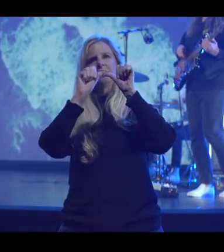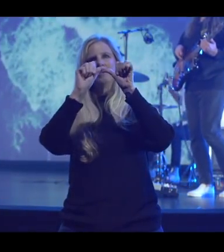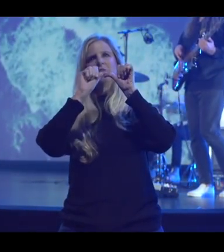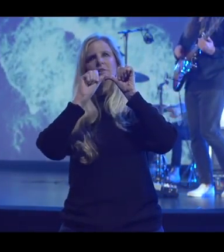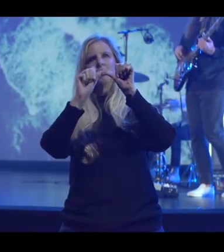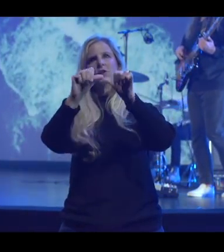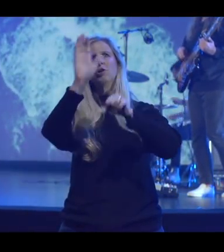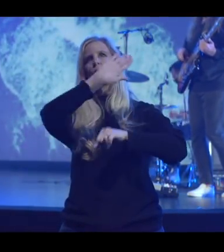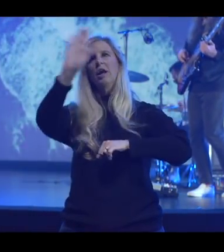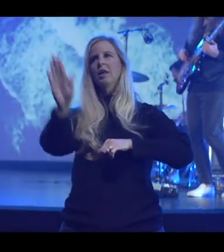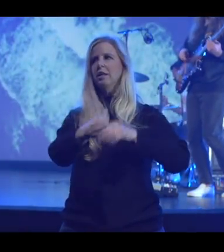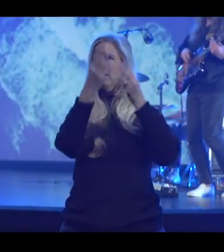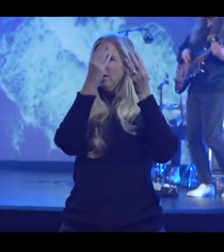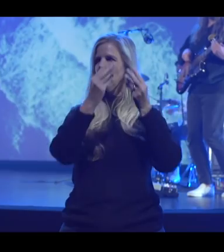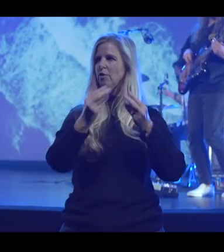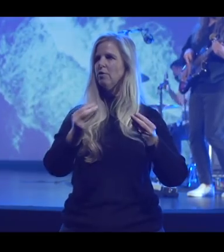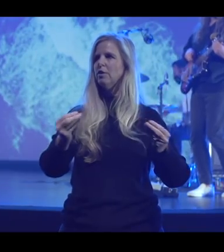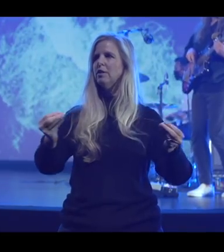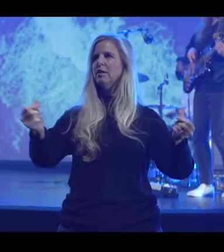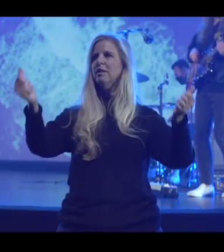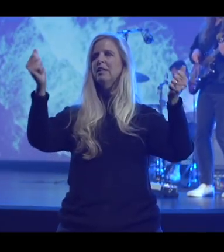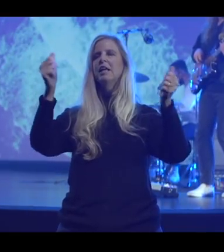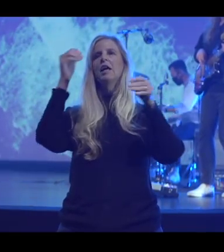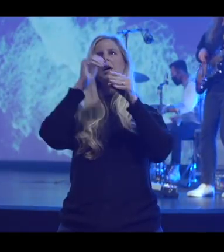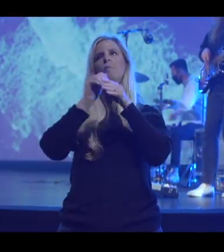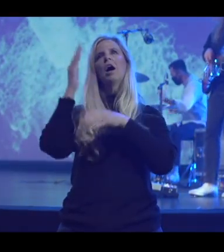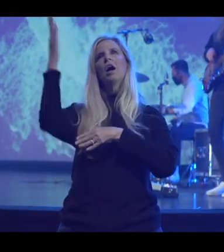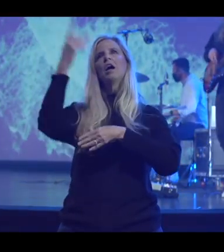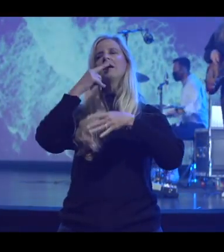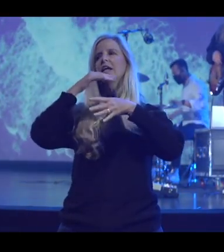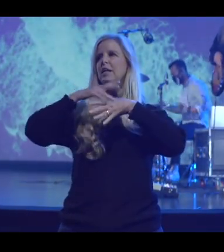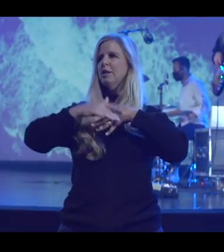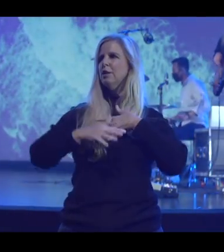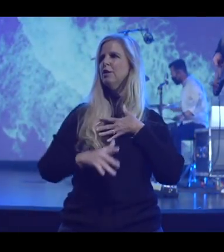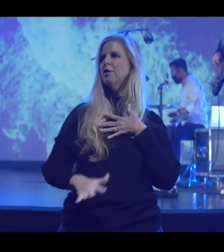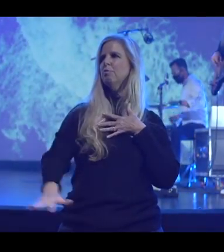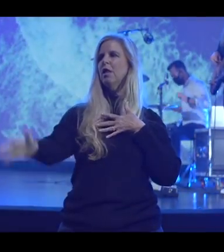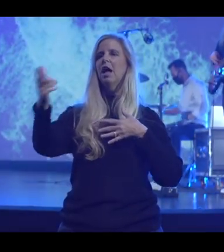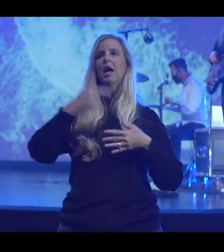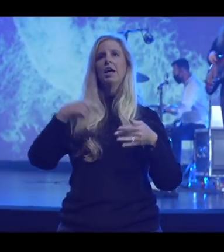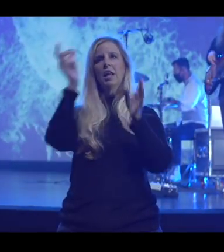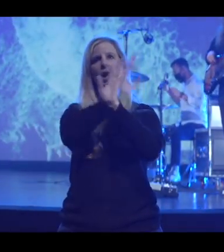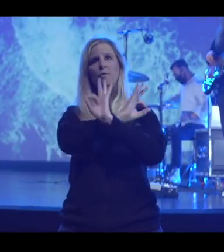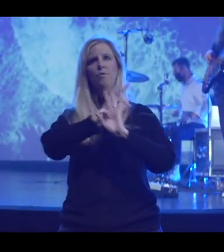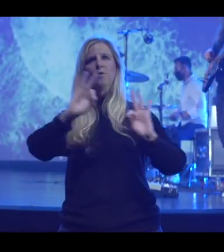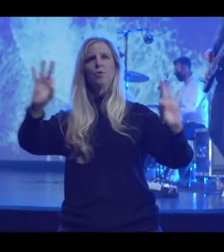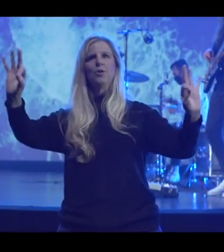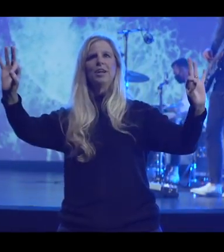Yeah.